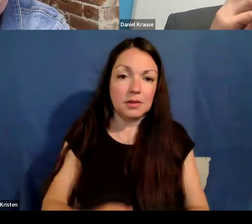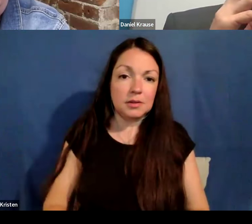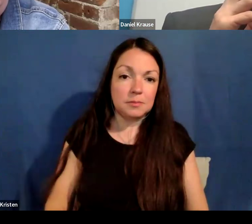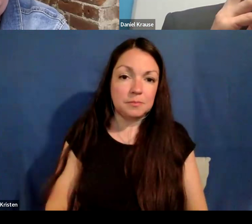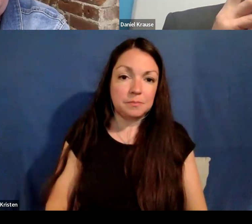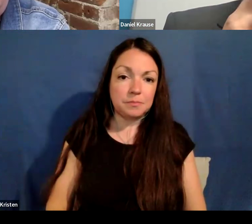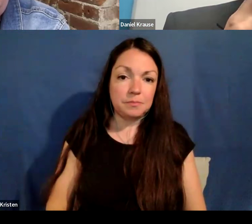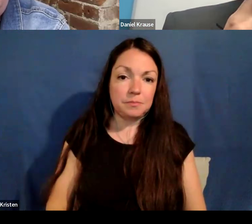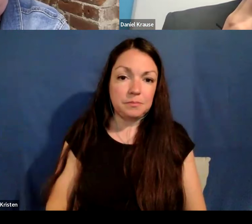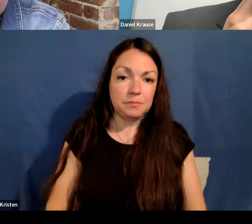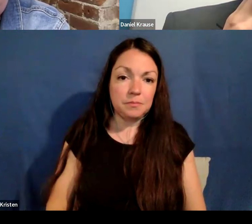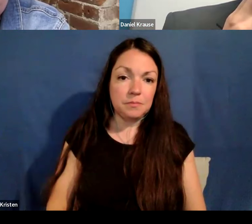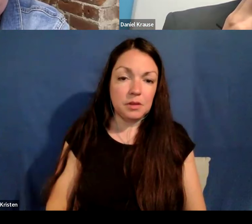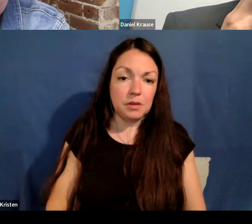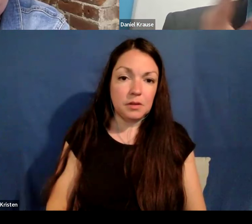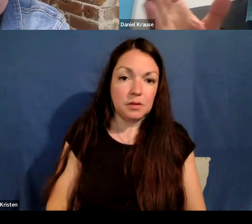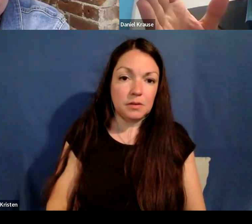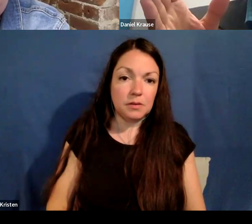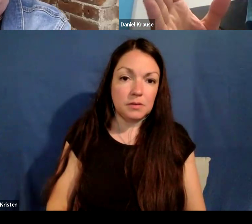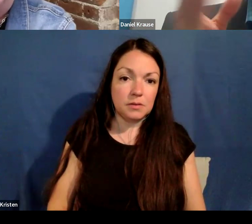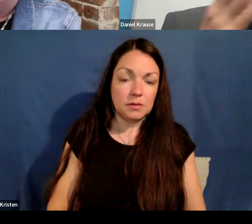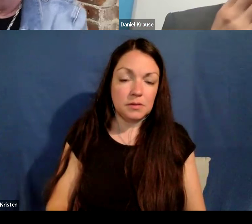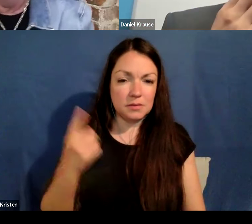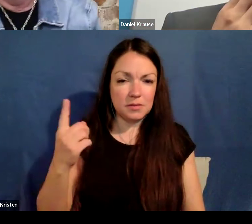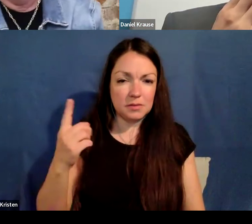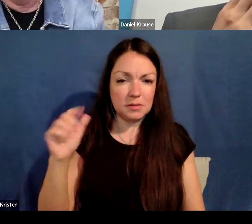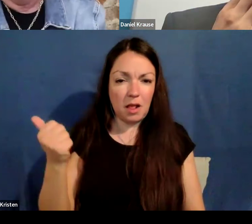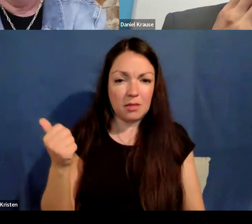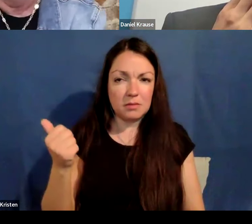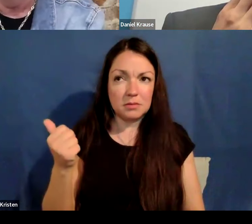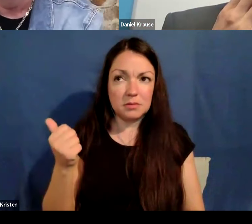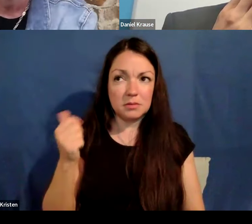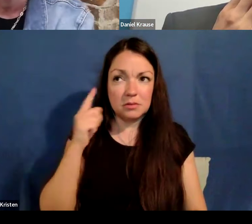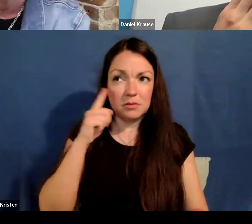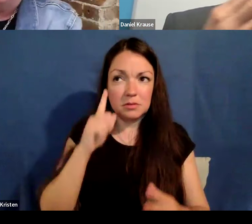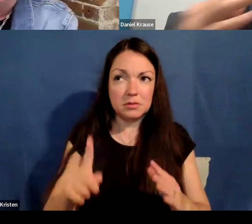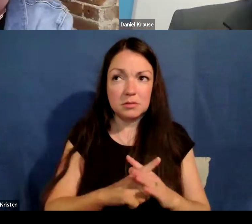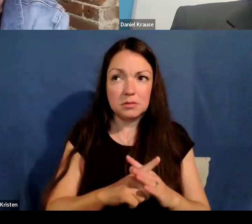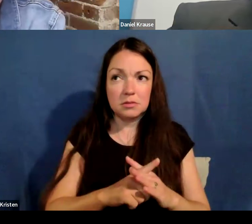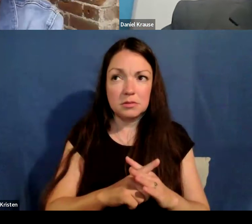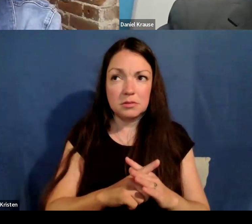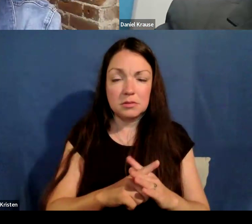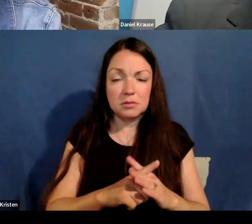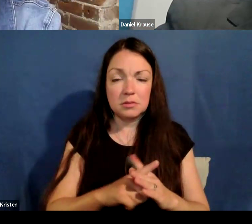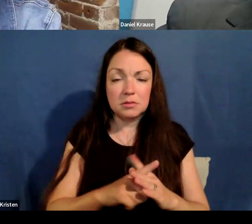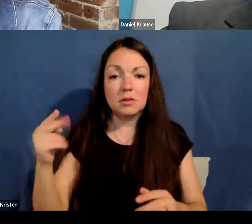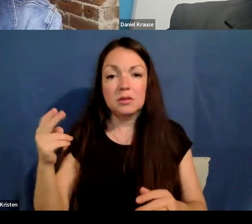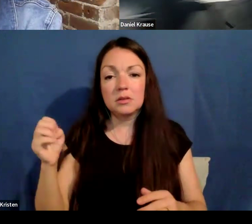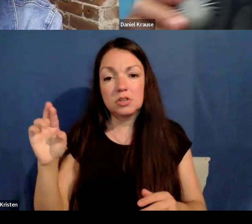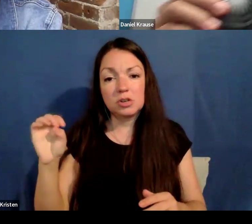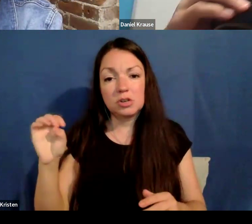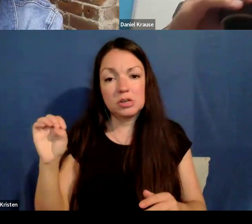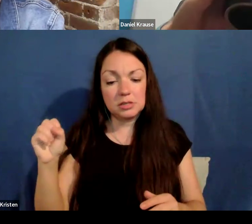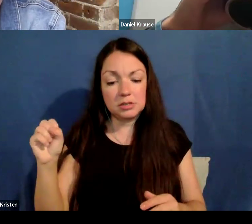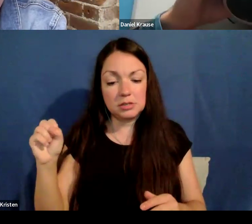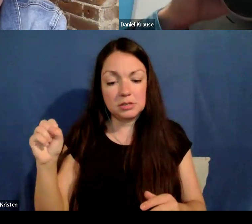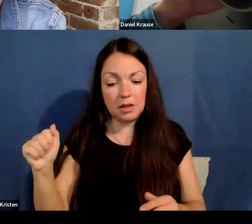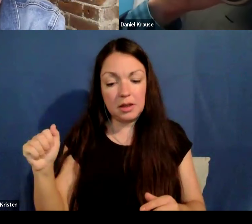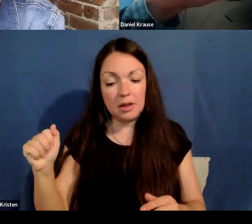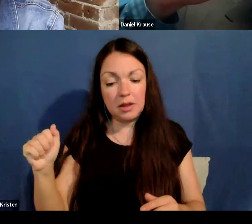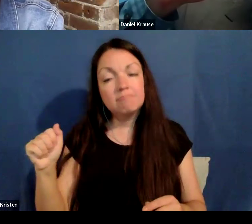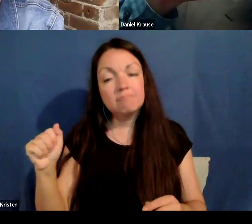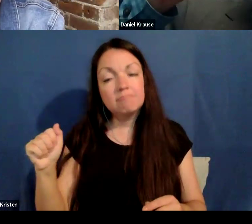else that came to mind, and it was something off of what you said, Teresa. It was And so good. I will say this, and I